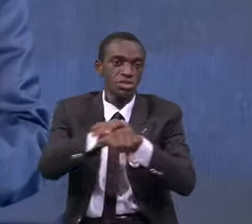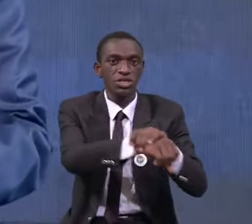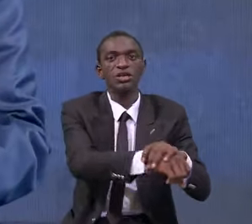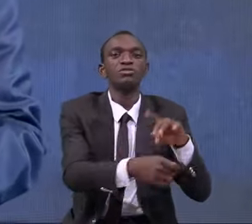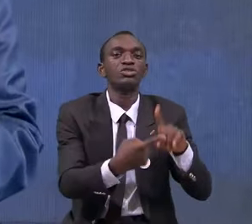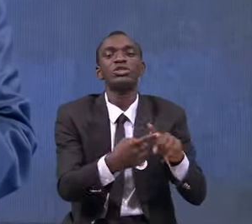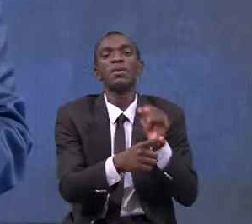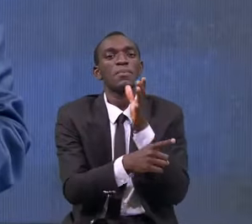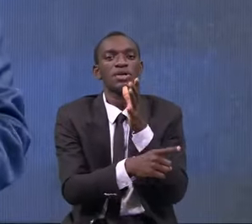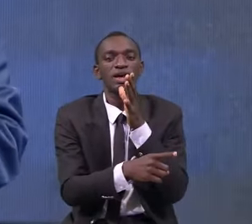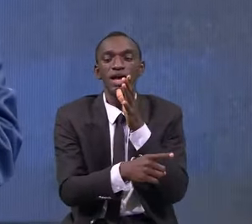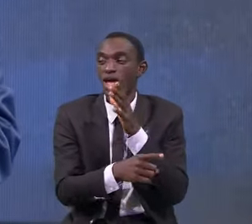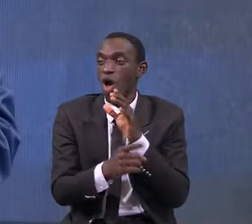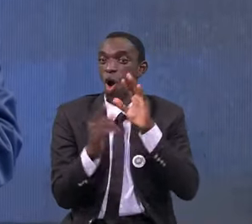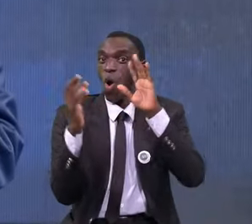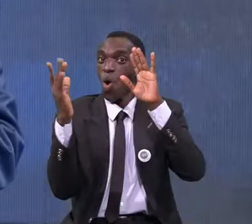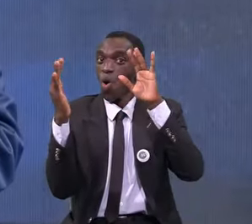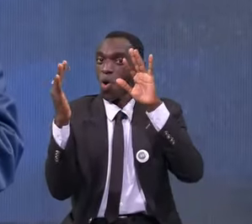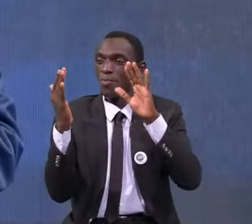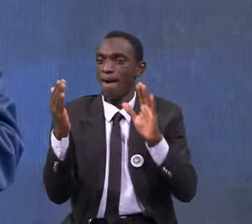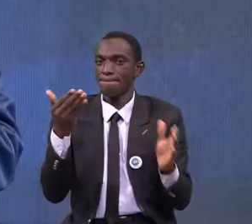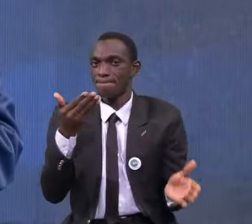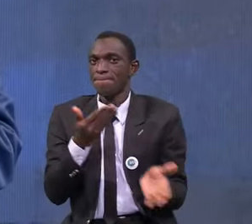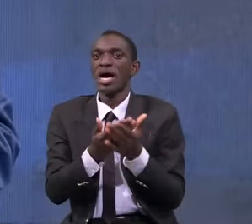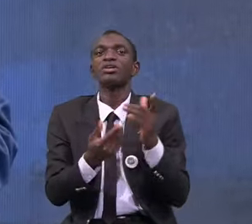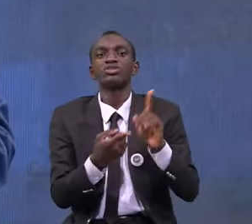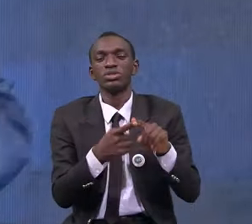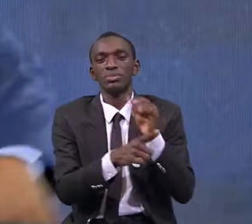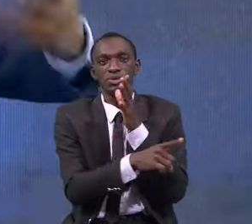Delivered hope back to the mother.